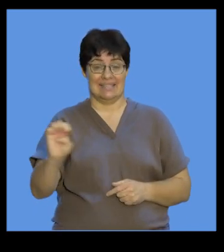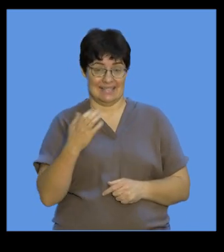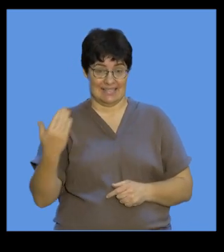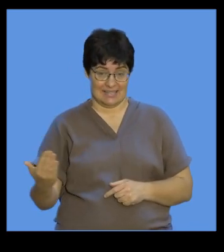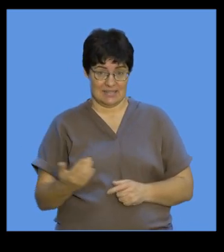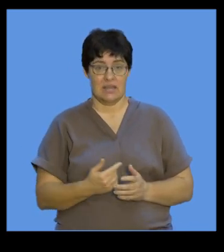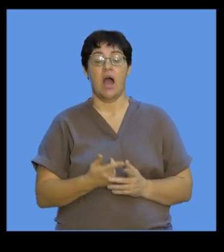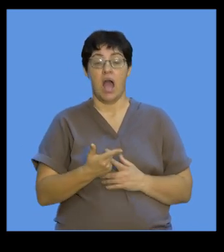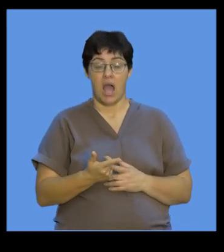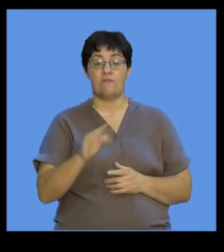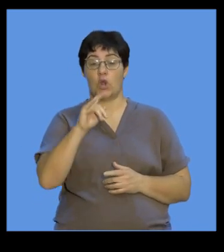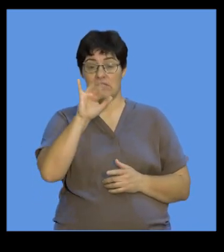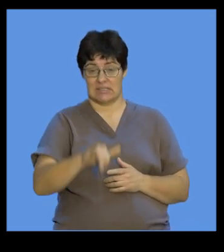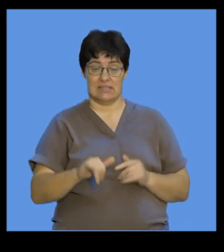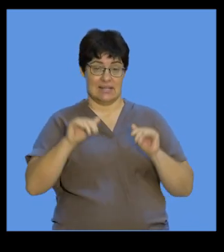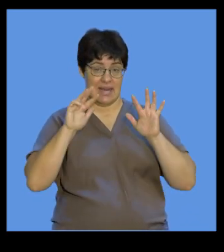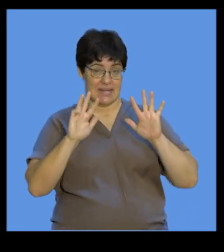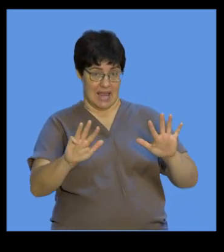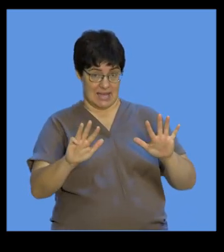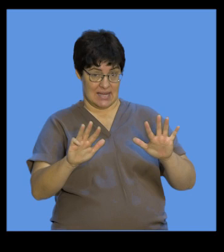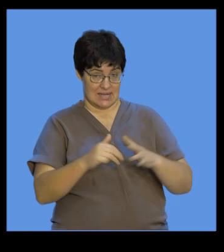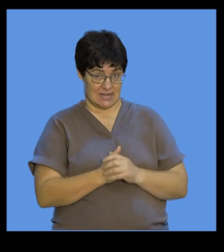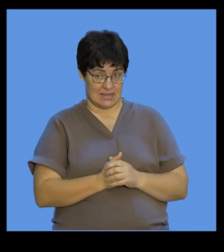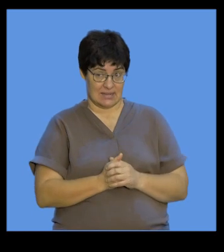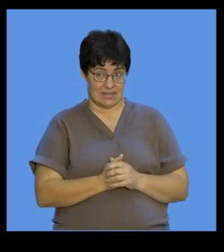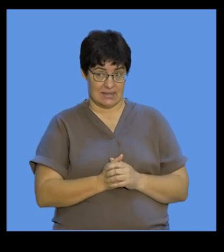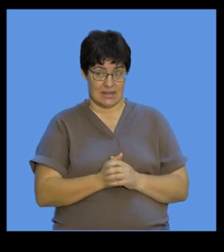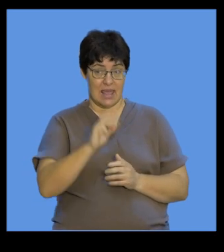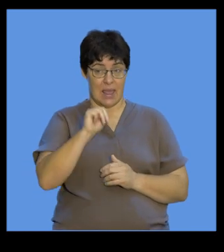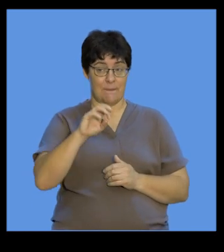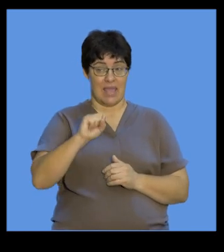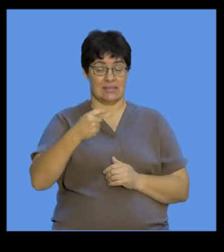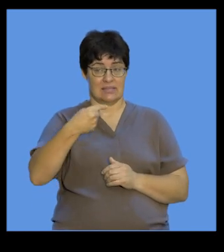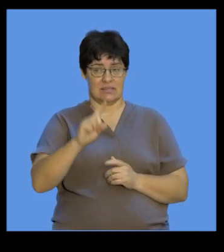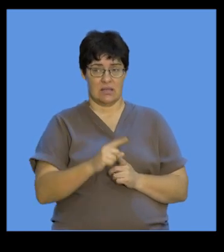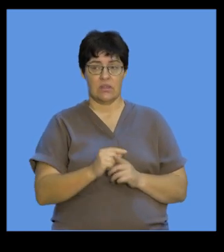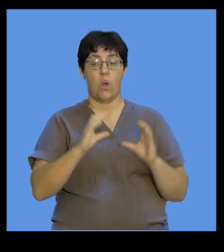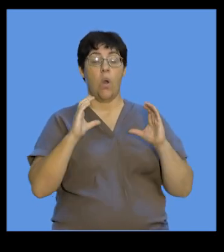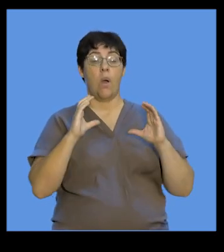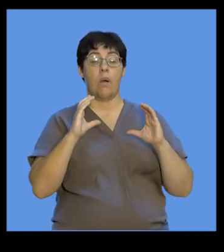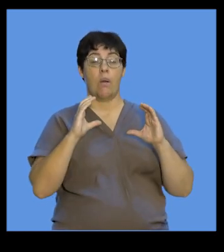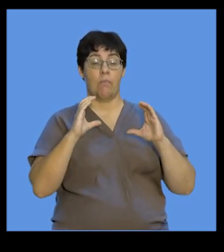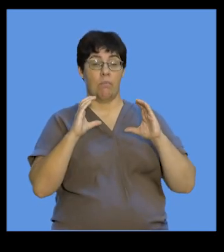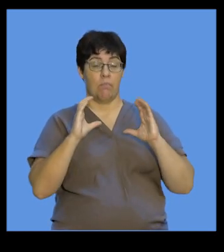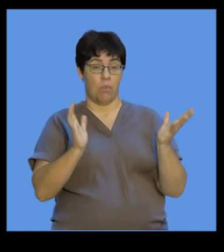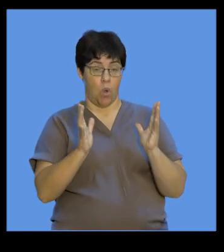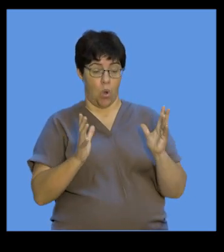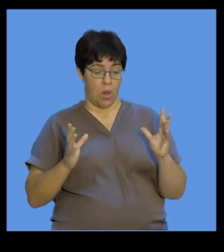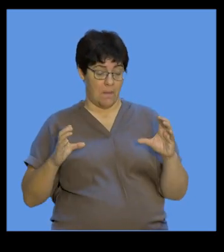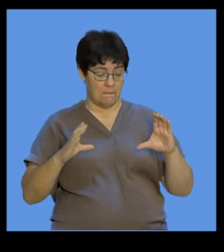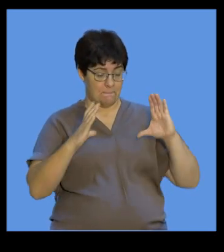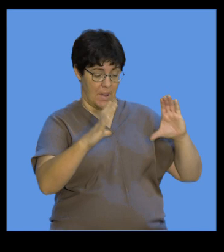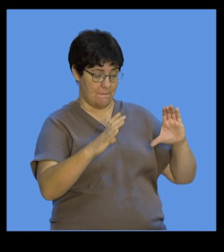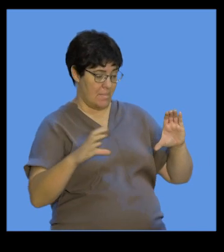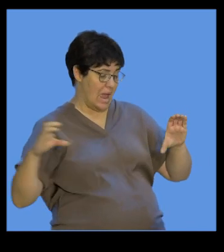9. This is an interesting question. Now I say to you, the ball enters a container of